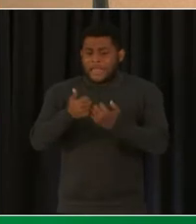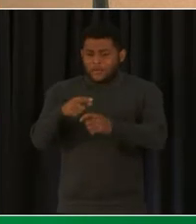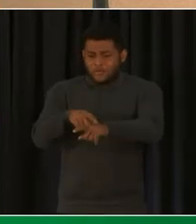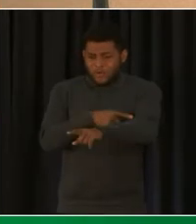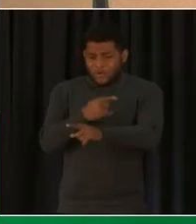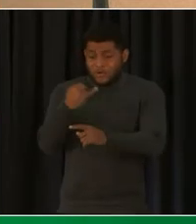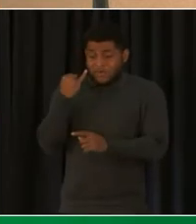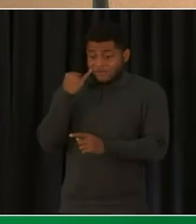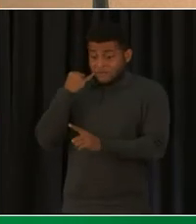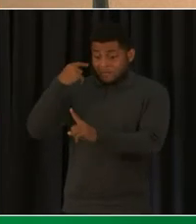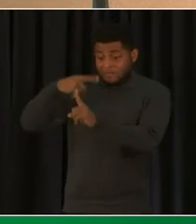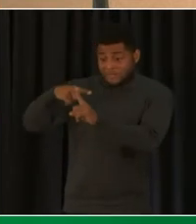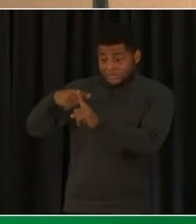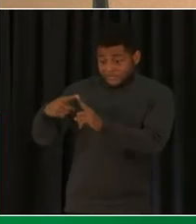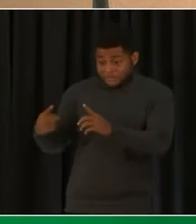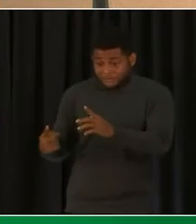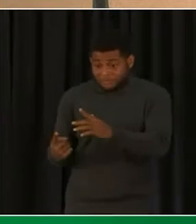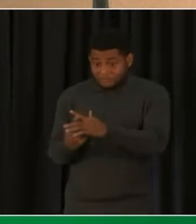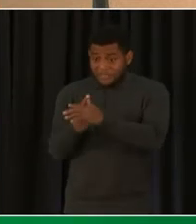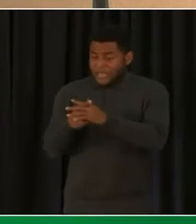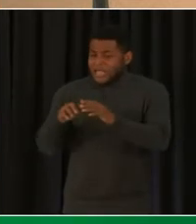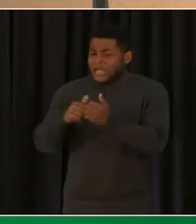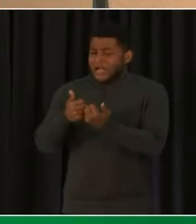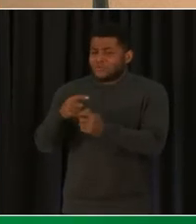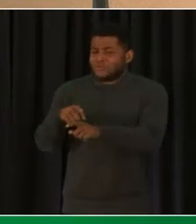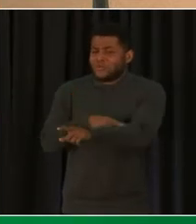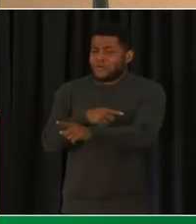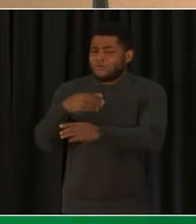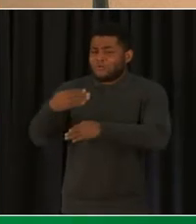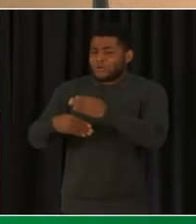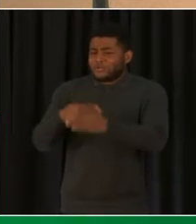if there's a positive case in their school?